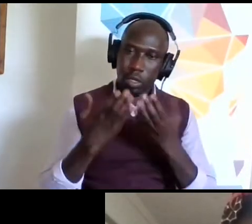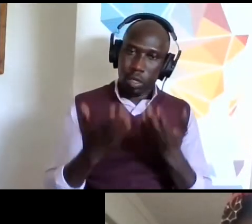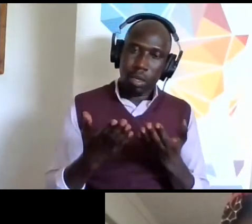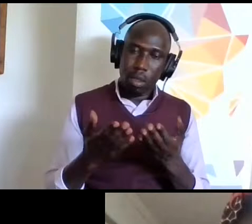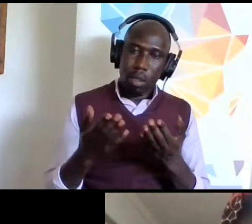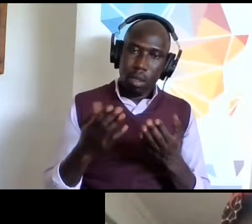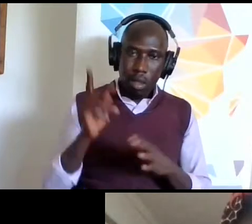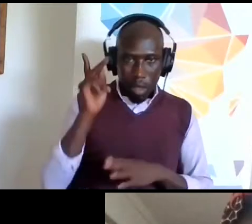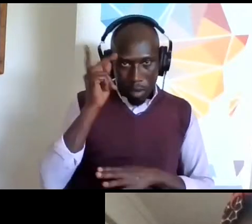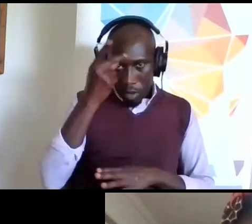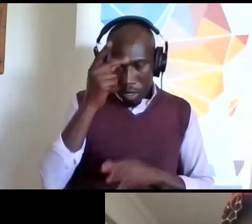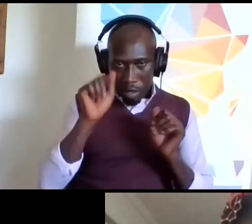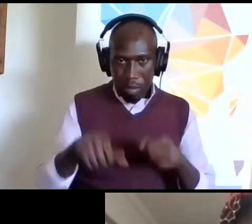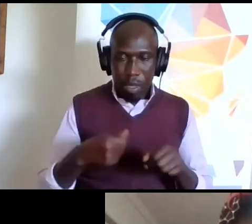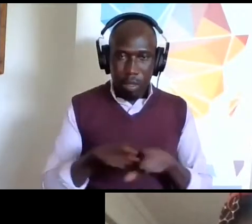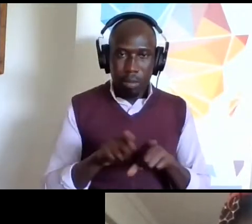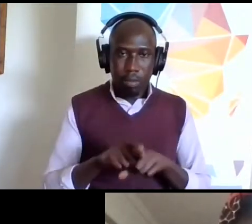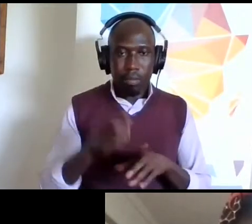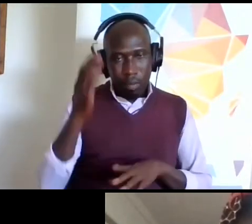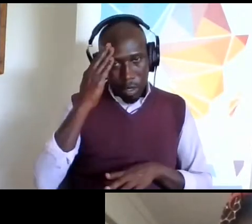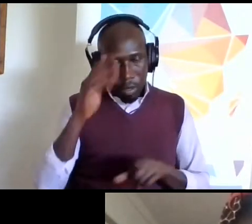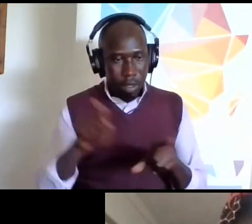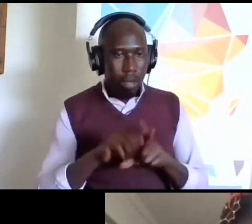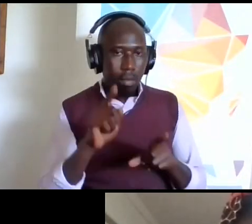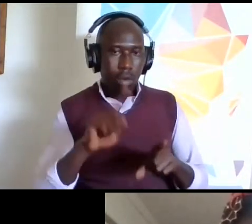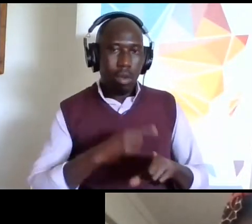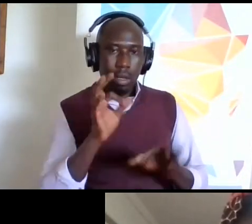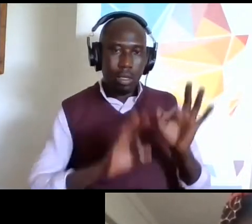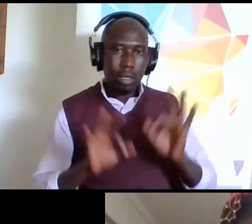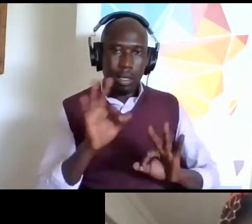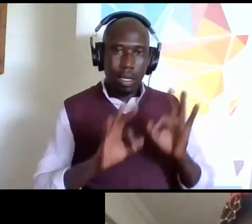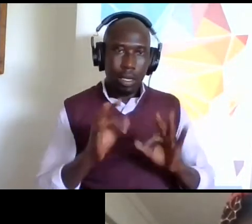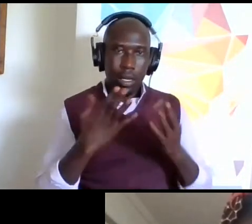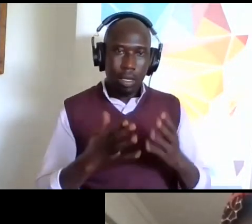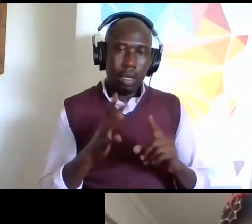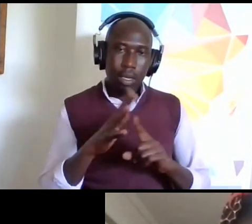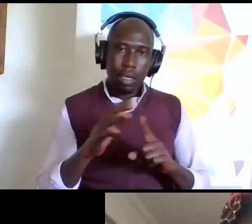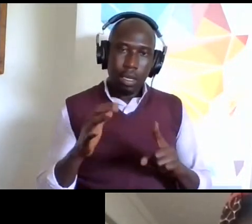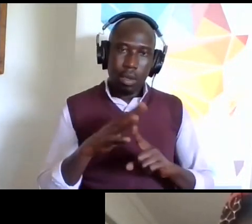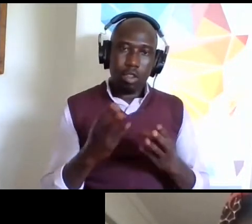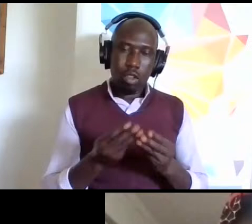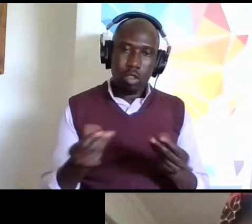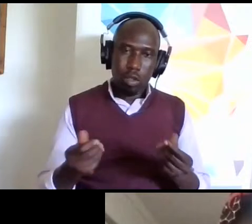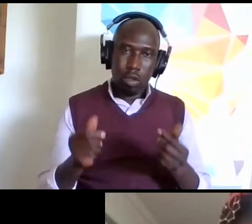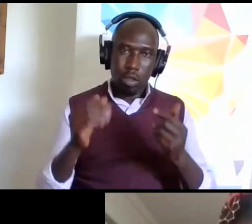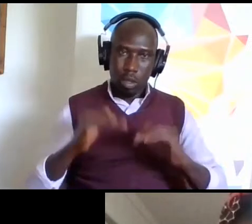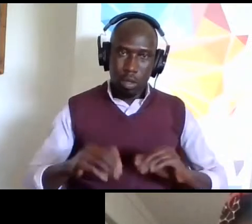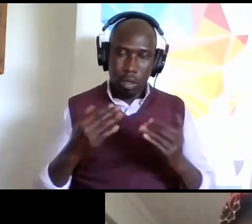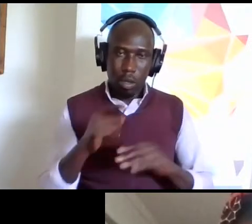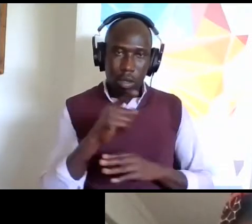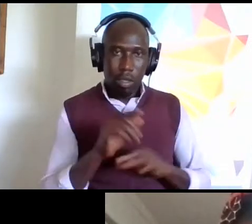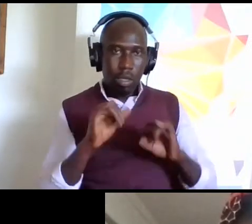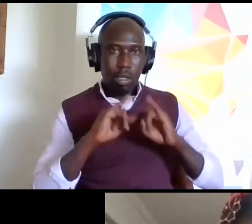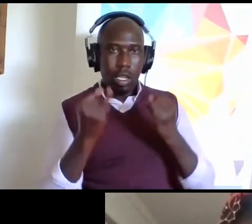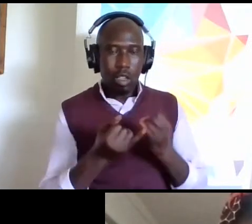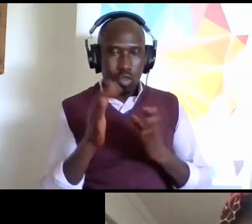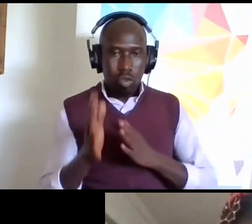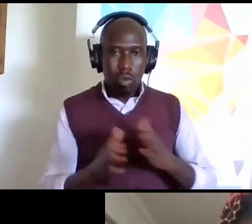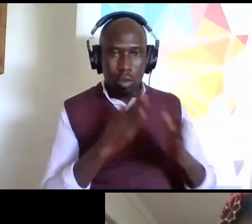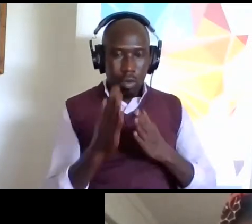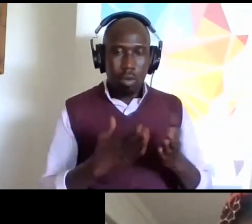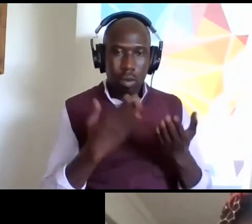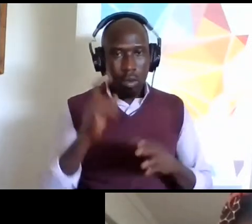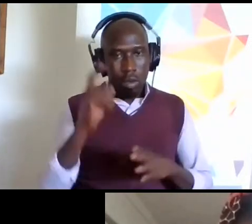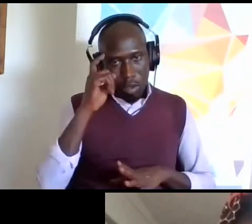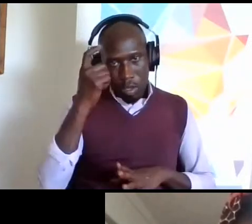And policymakers must recognize this when designing digital identity solutions. The Tony Blair Institute recently organized a